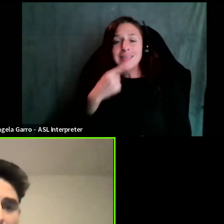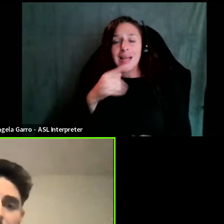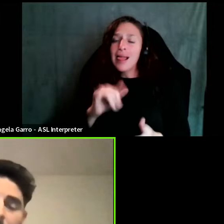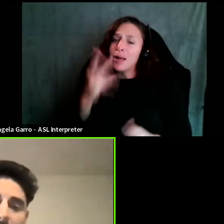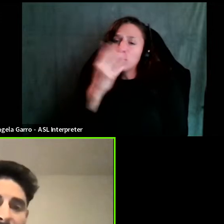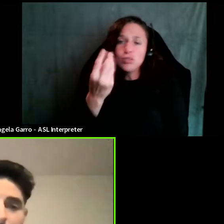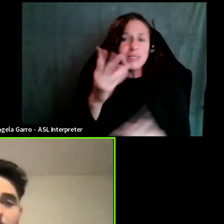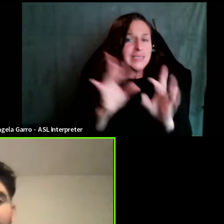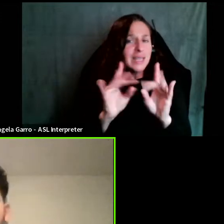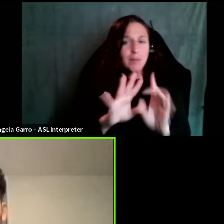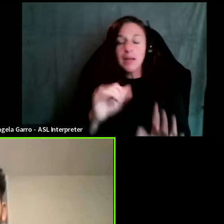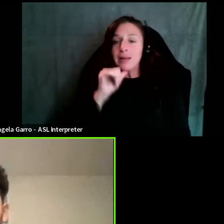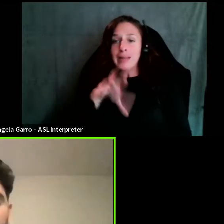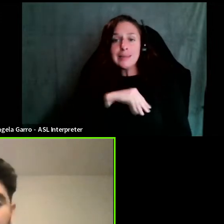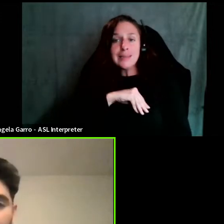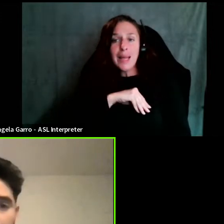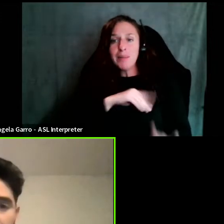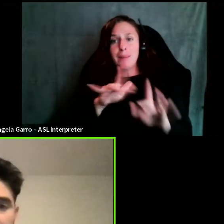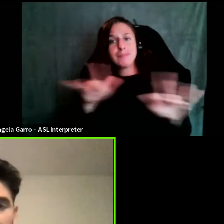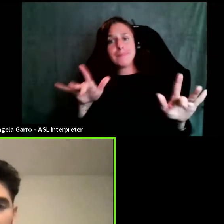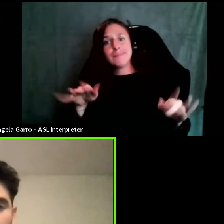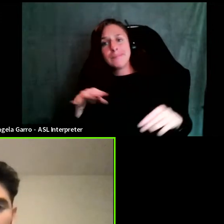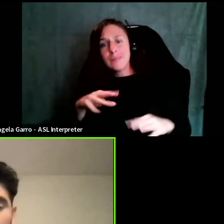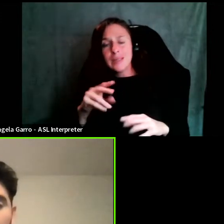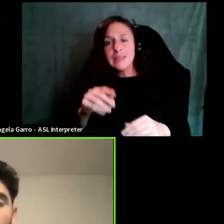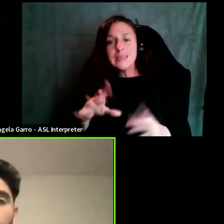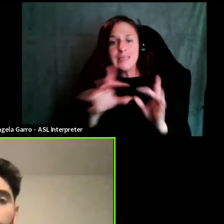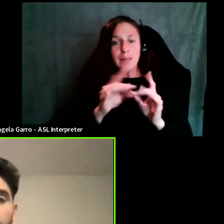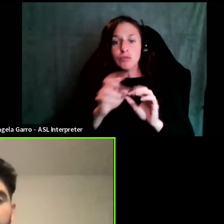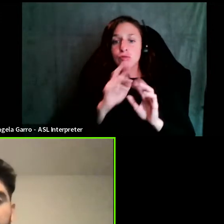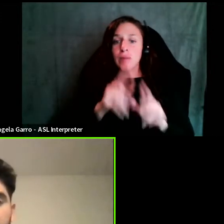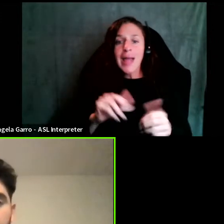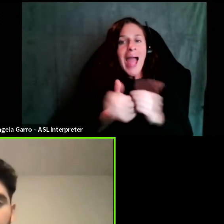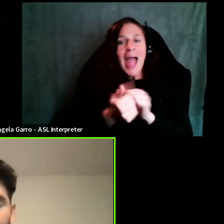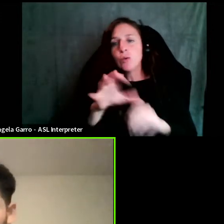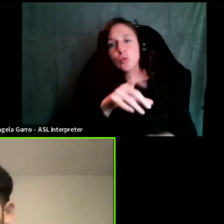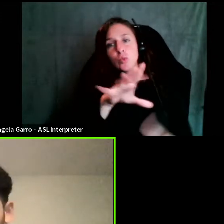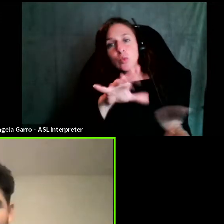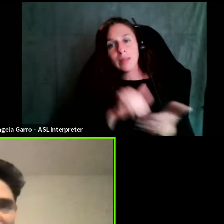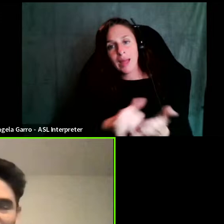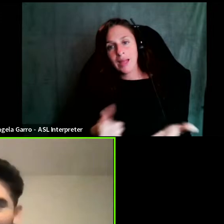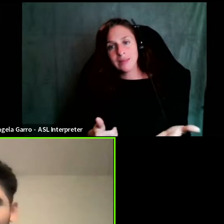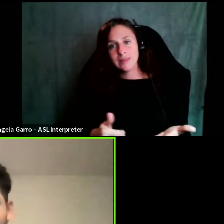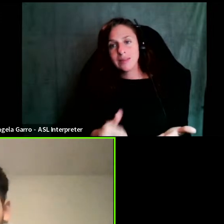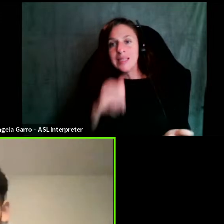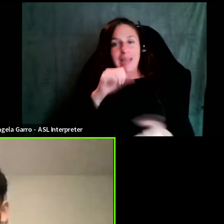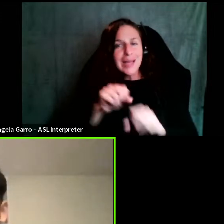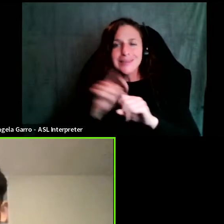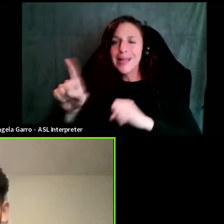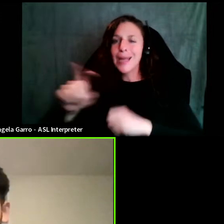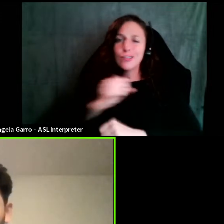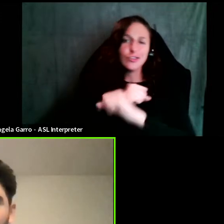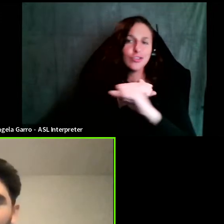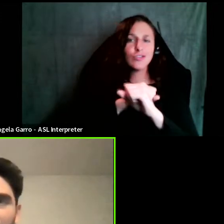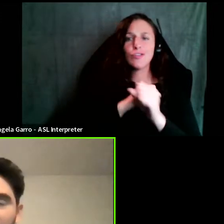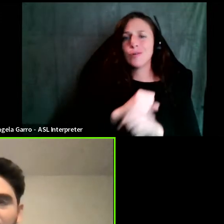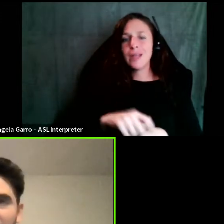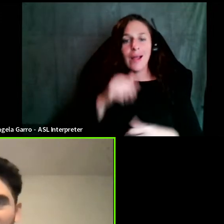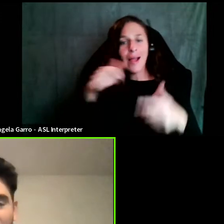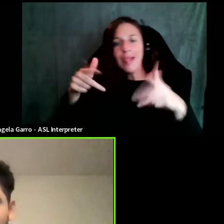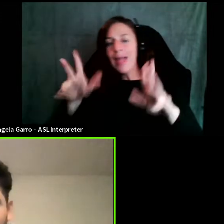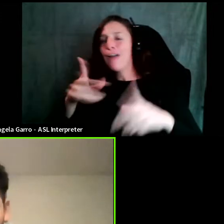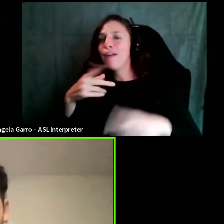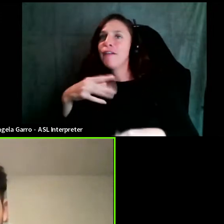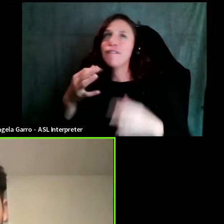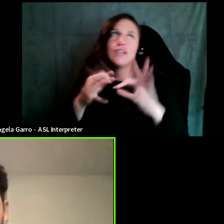statement, and I'm not gonna accept a blanket statement in response. How do you do this? It's not sending security guards or allowing freedom of